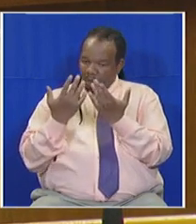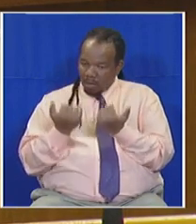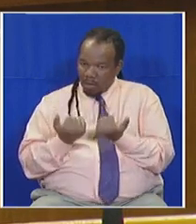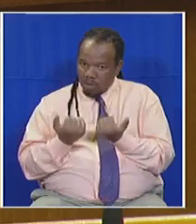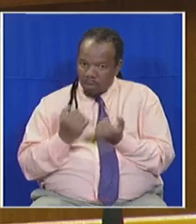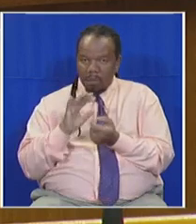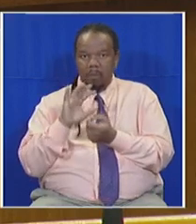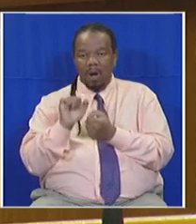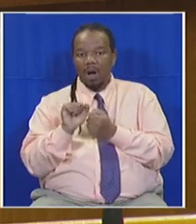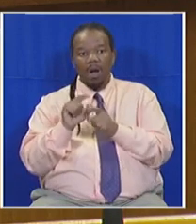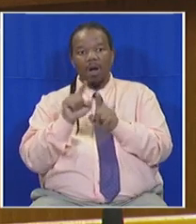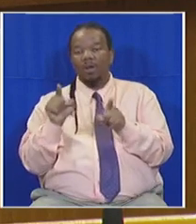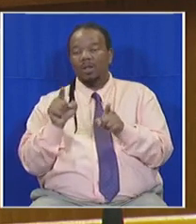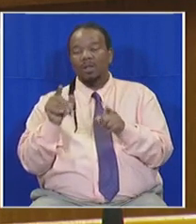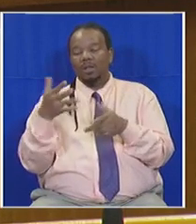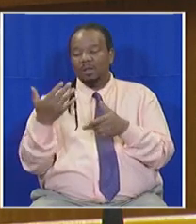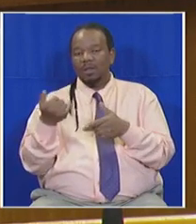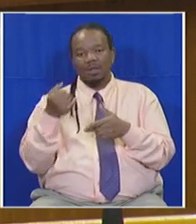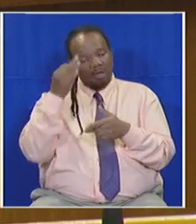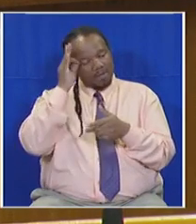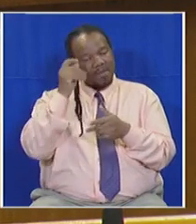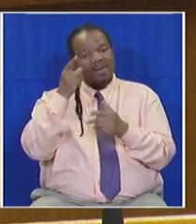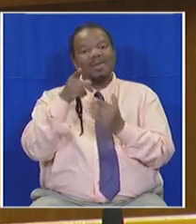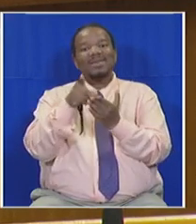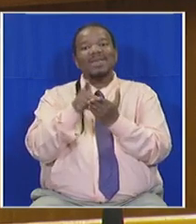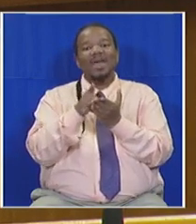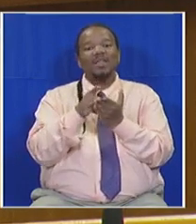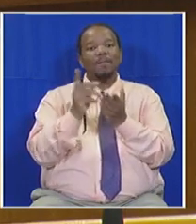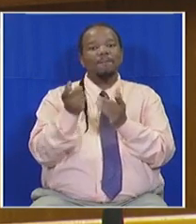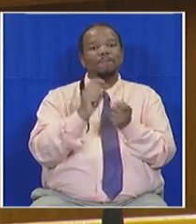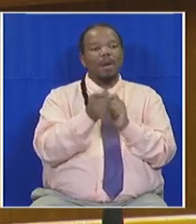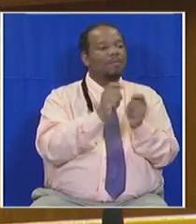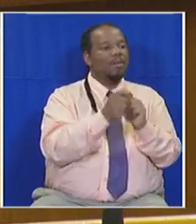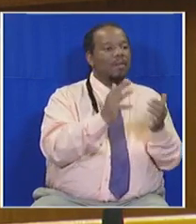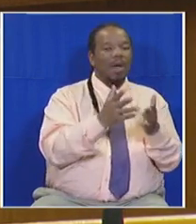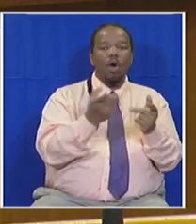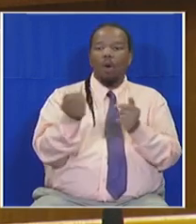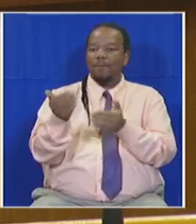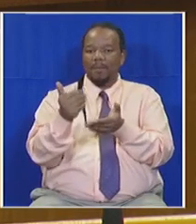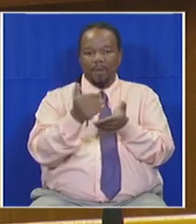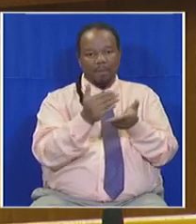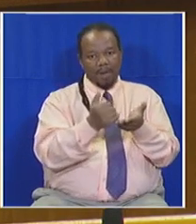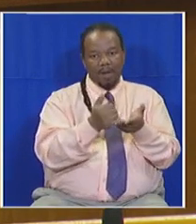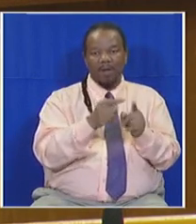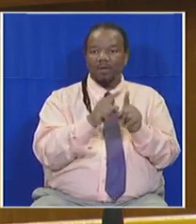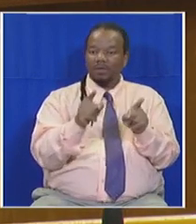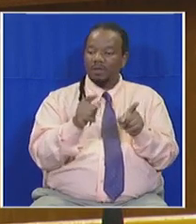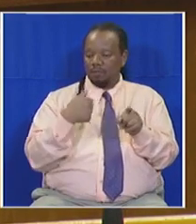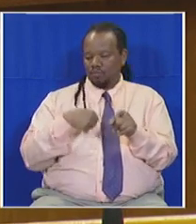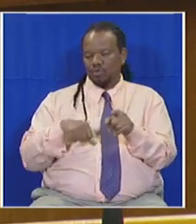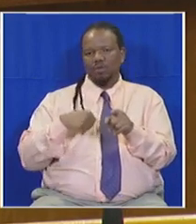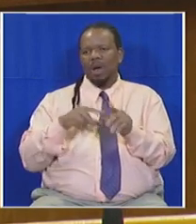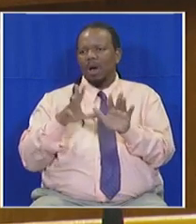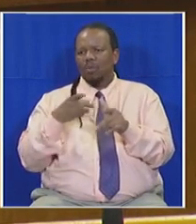outstanding government debt, and data cleansing. Municipalities were introduced to new and cost-effective